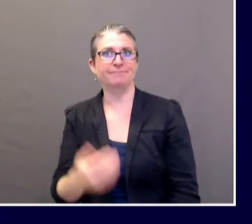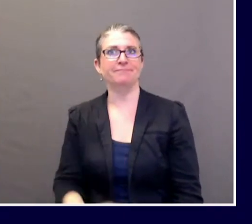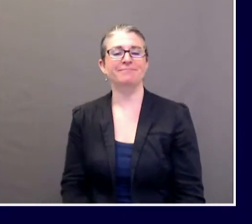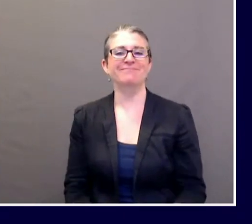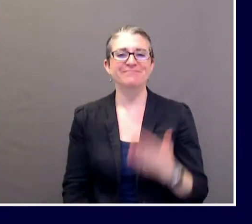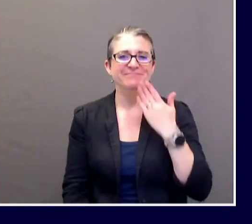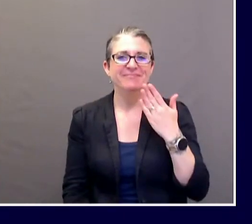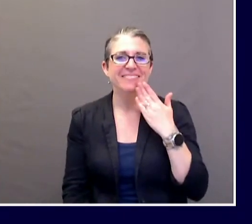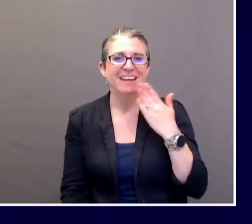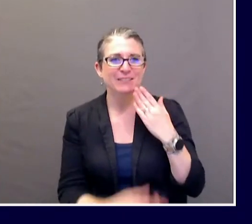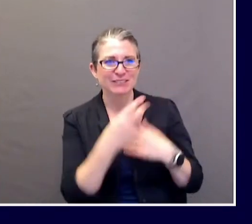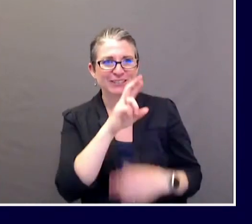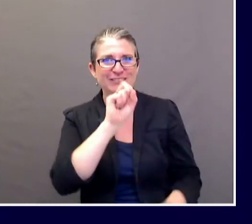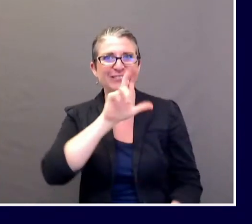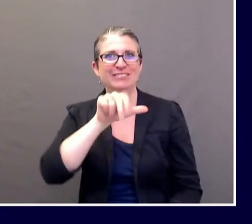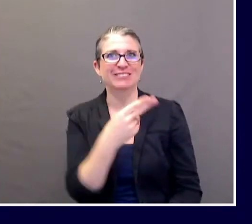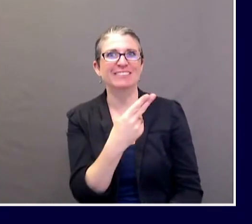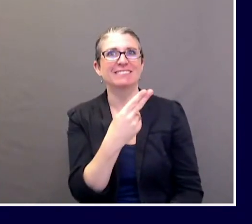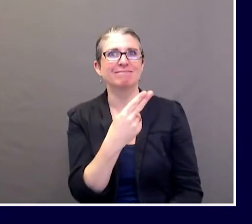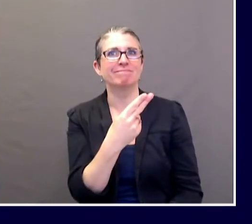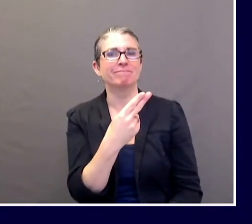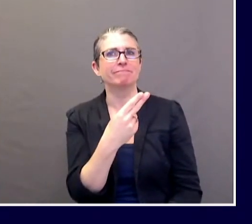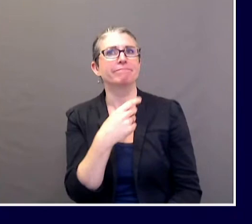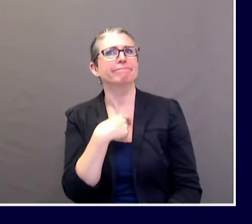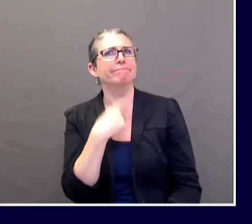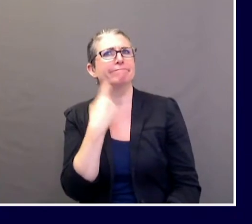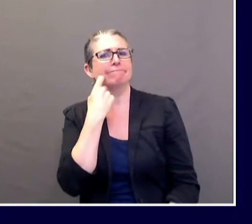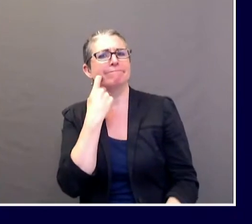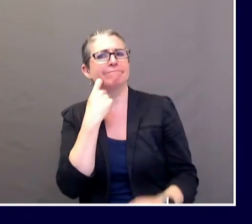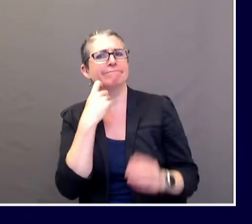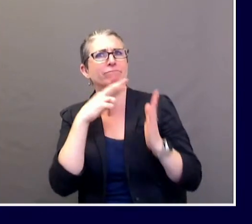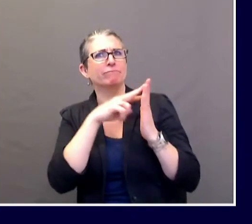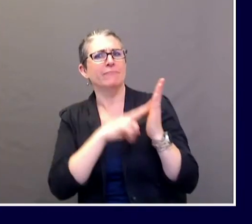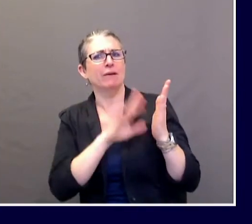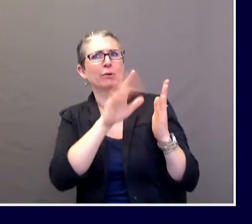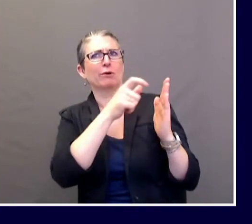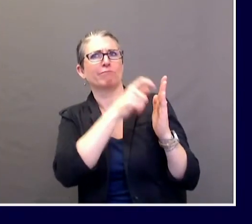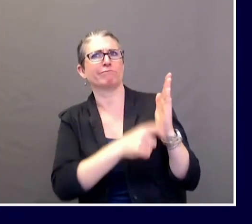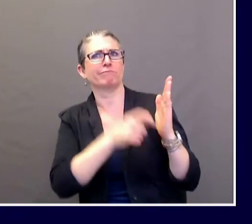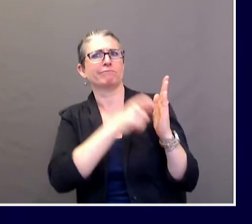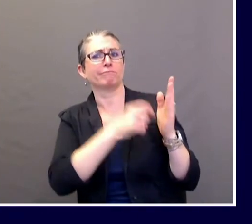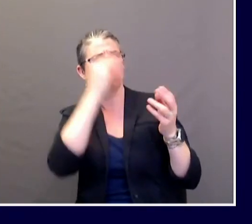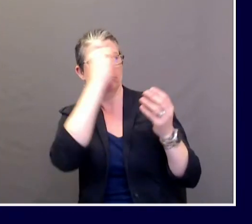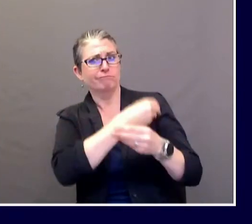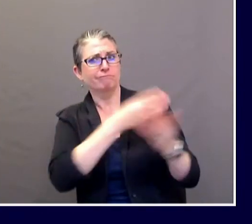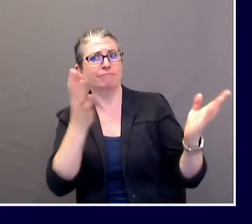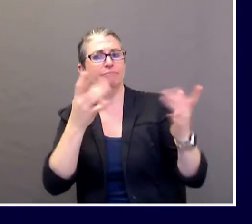Mills administration following suit with the US CDC about the outdoor mask mandate. Could you just